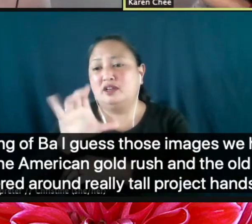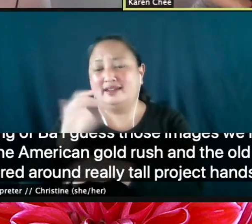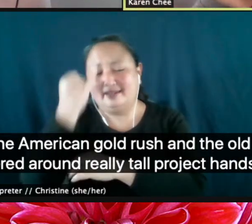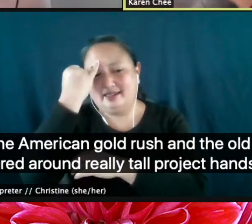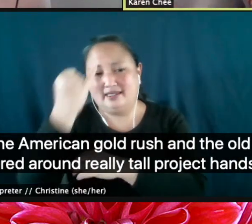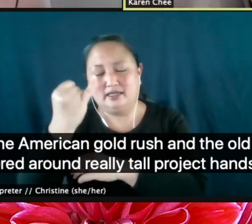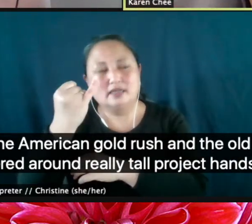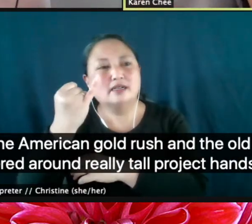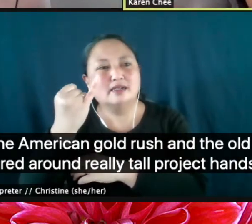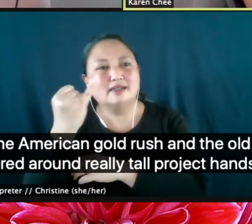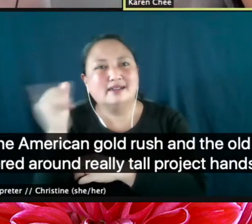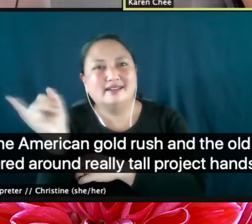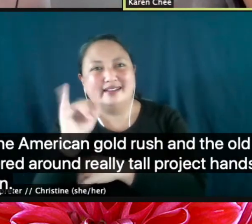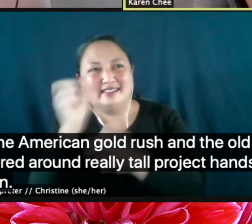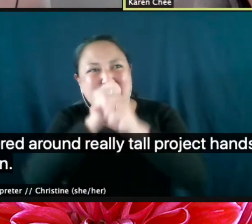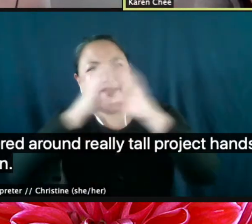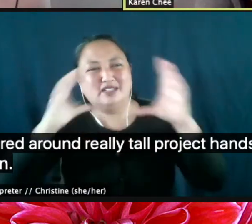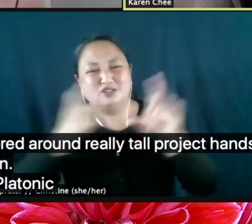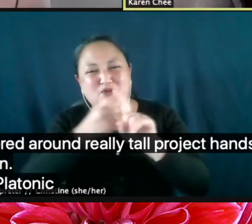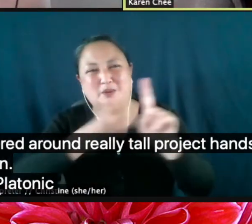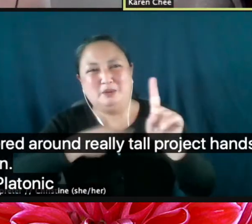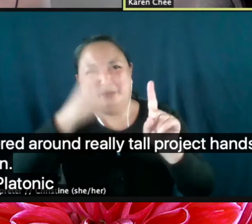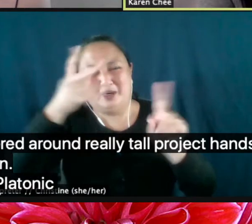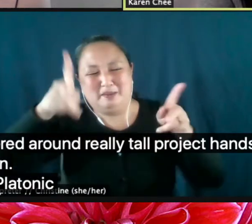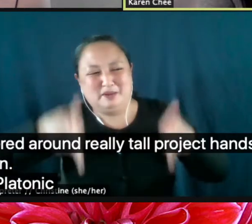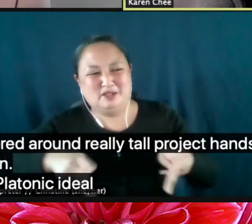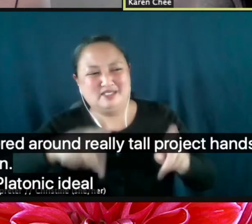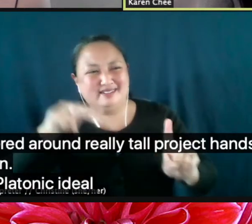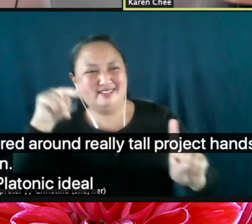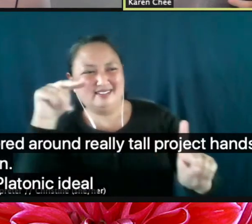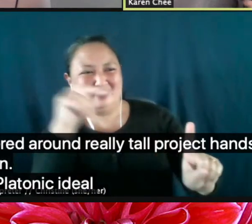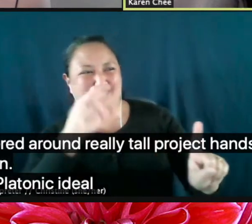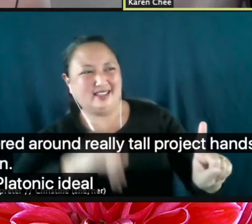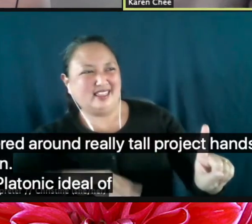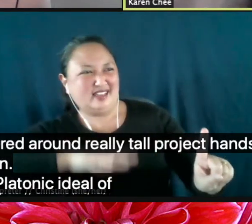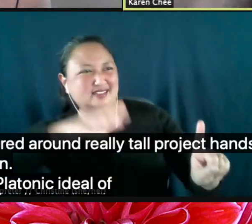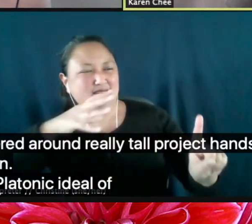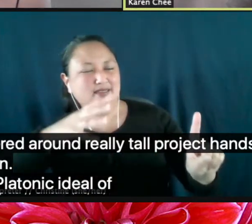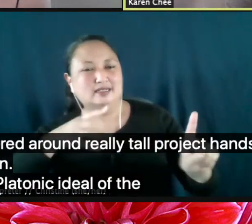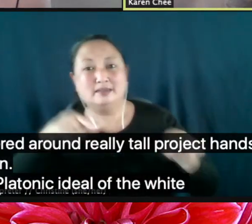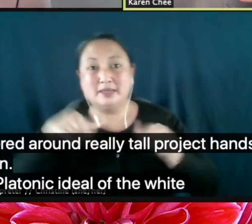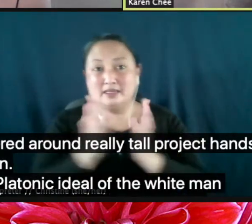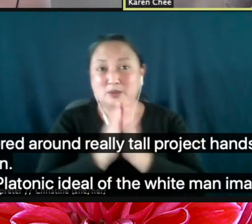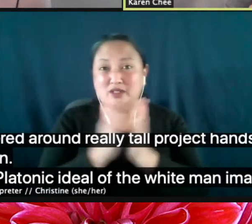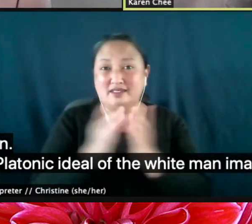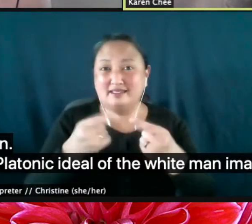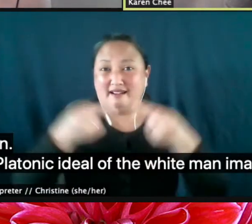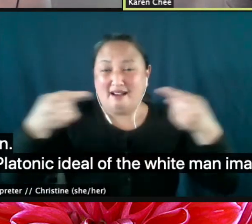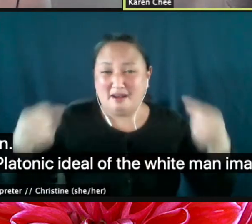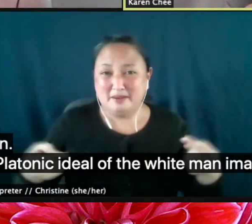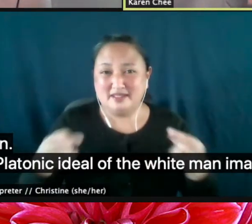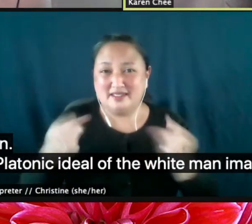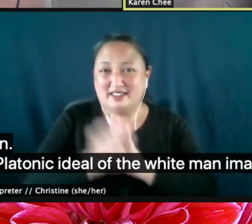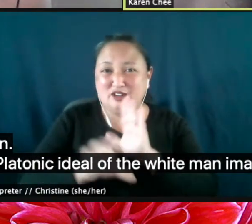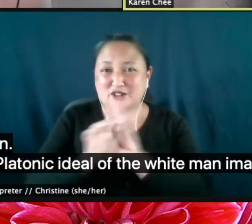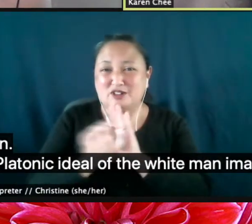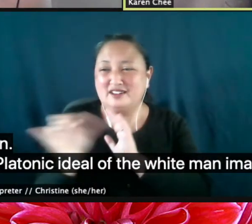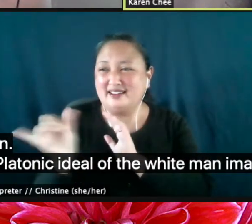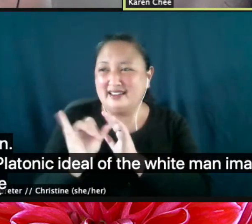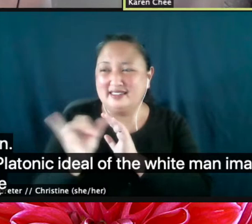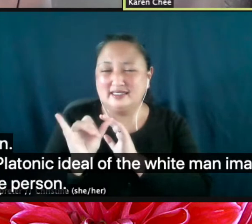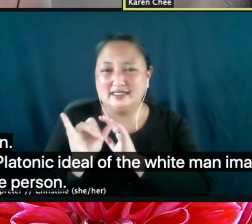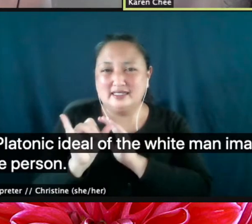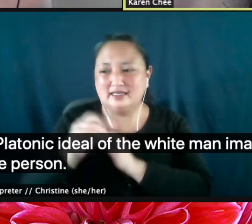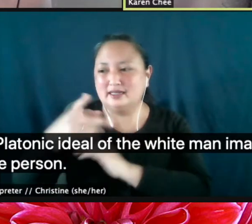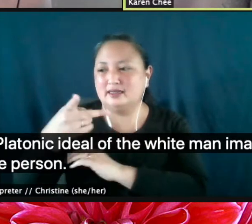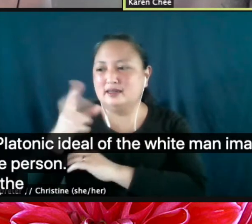by a white person. And this book almost has the complete opposite character as characters as their